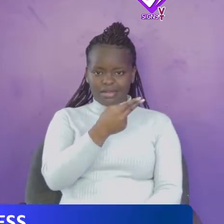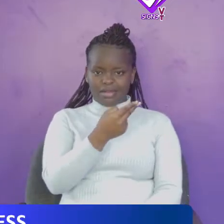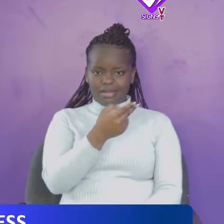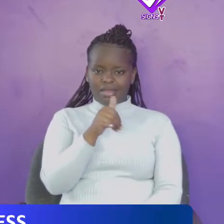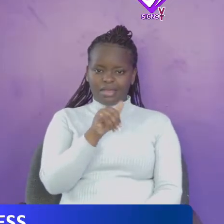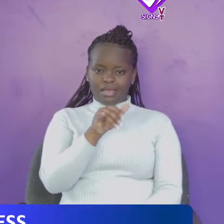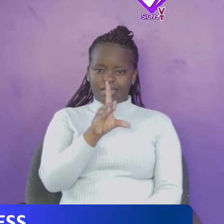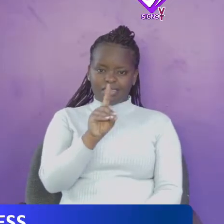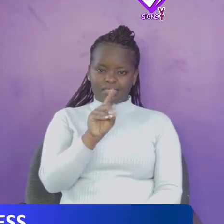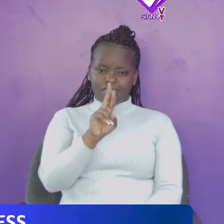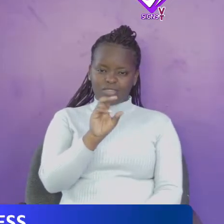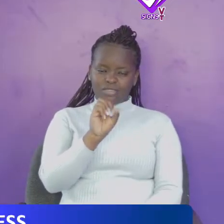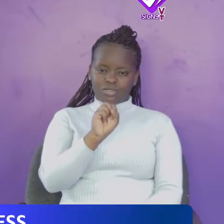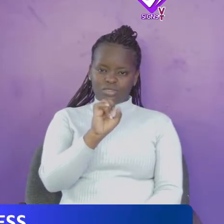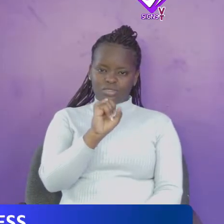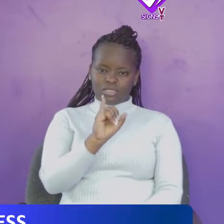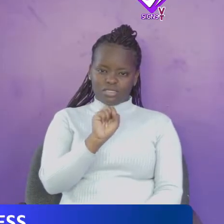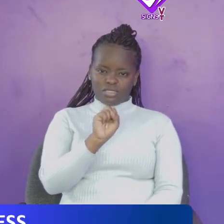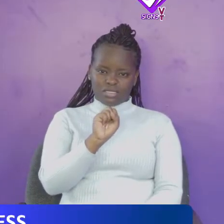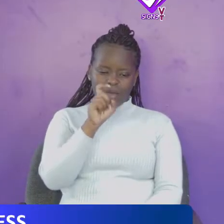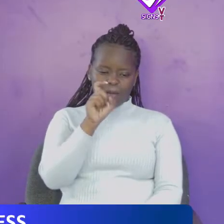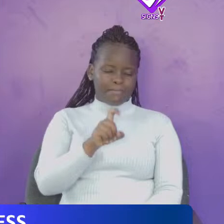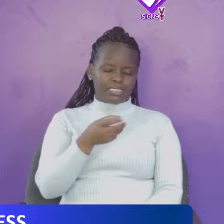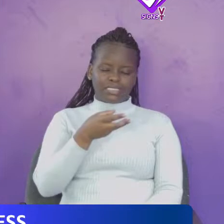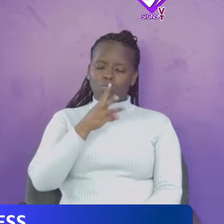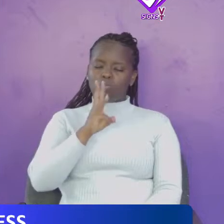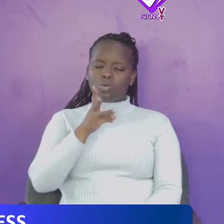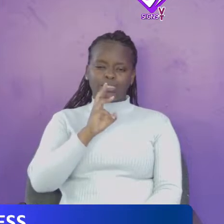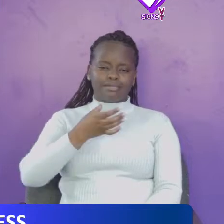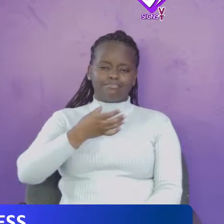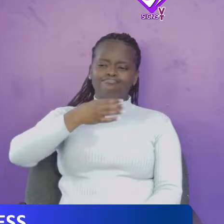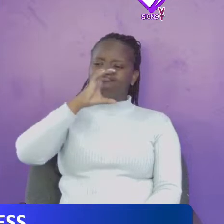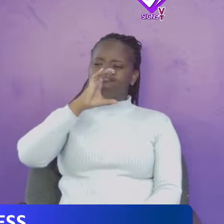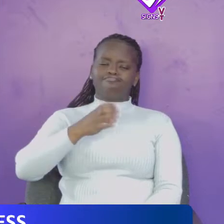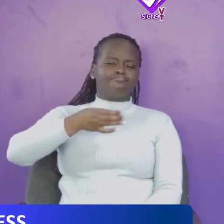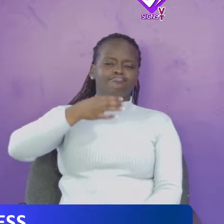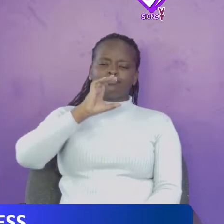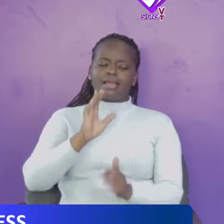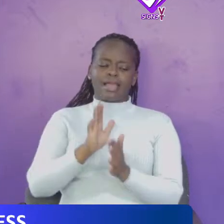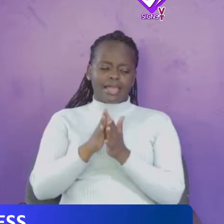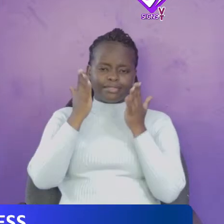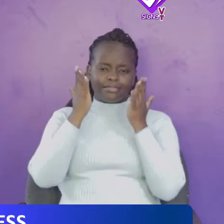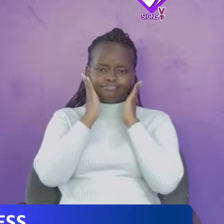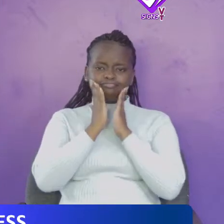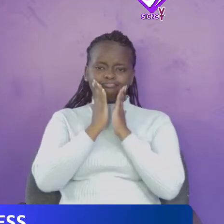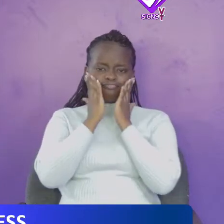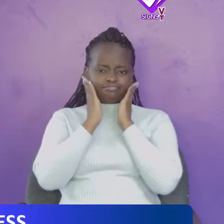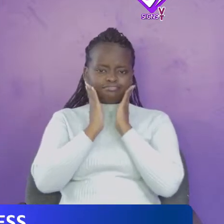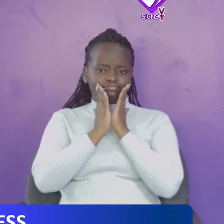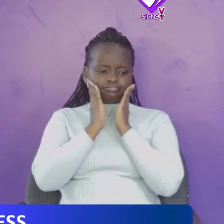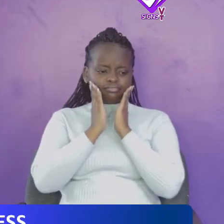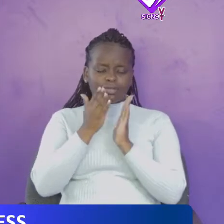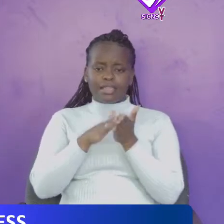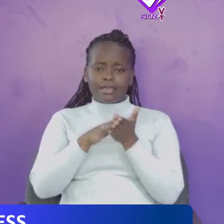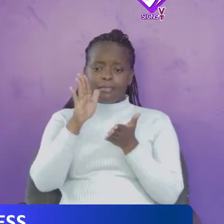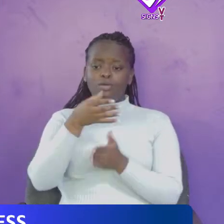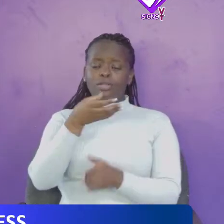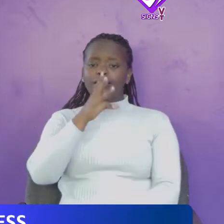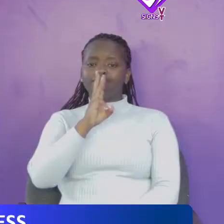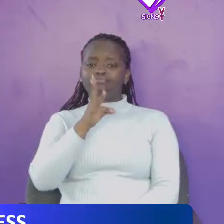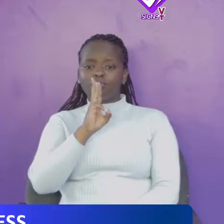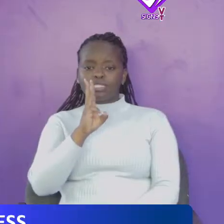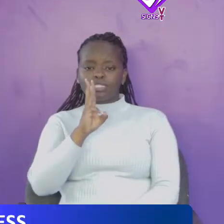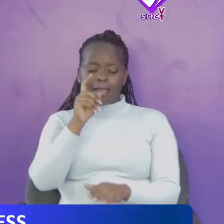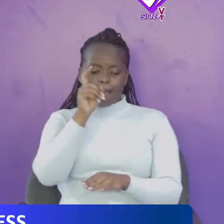my best advice has always been you have to hydrate a lot and moisturize. The more unakunywa maji, the more you also have